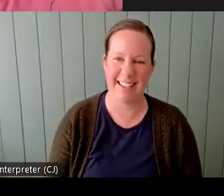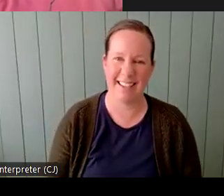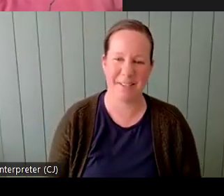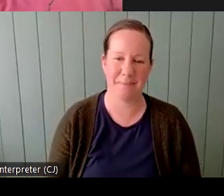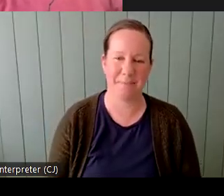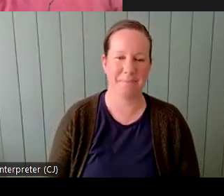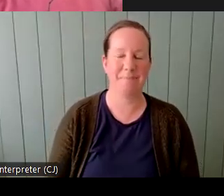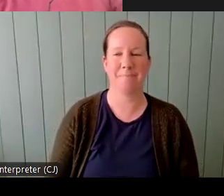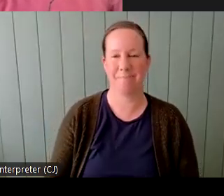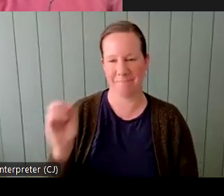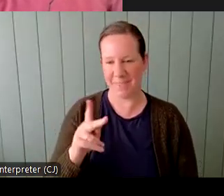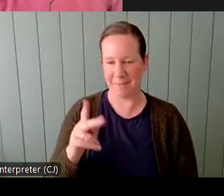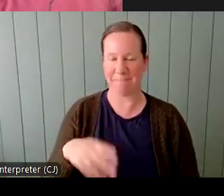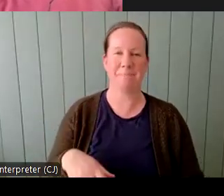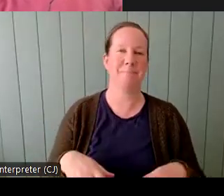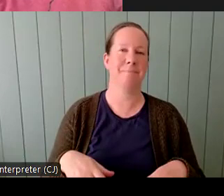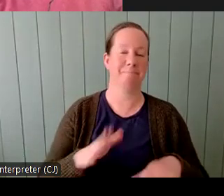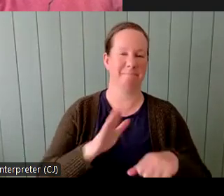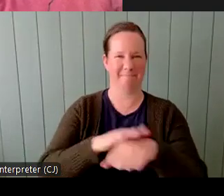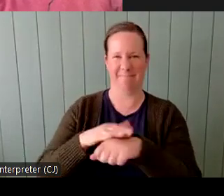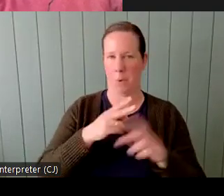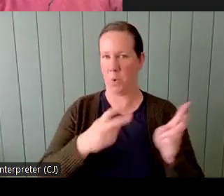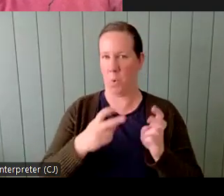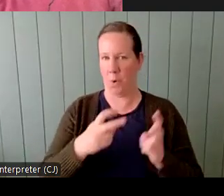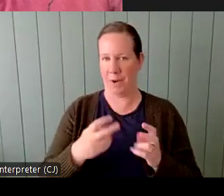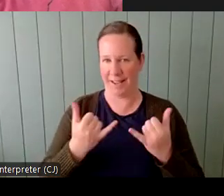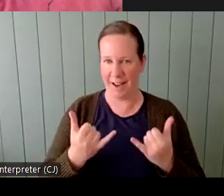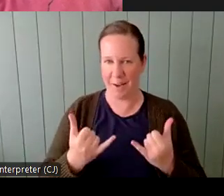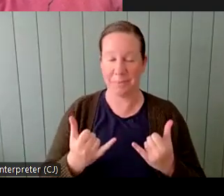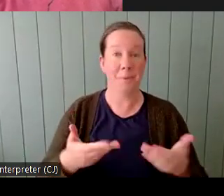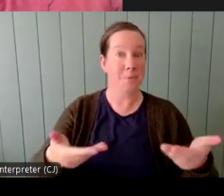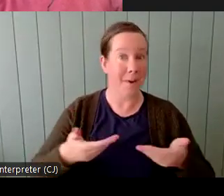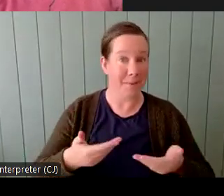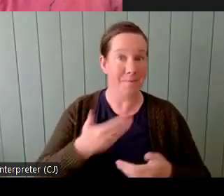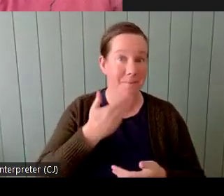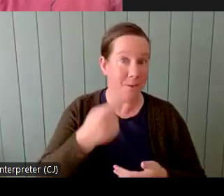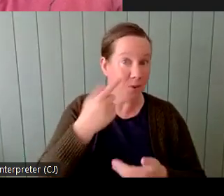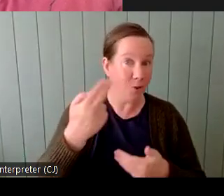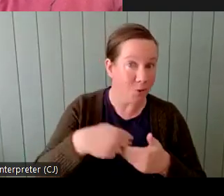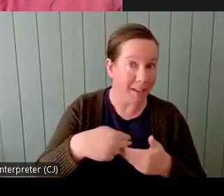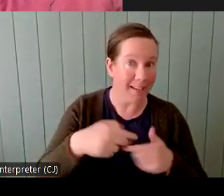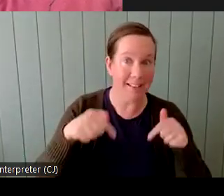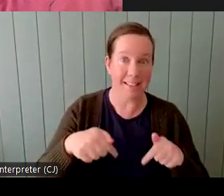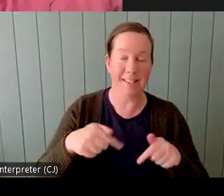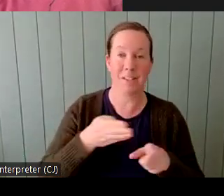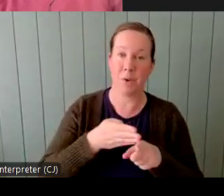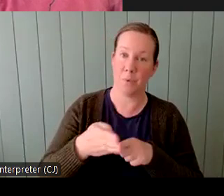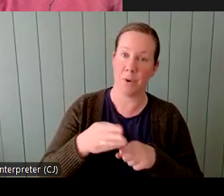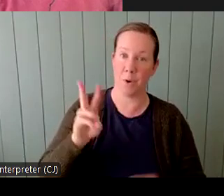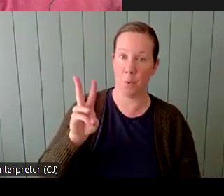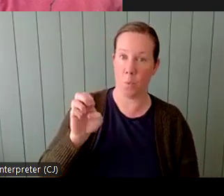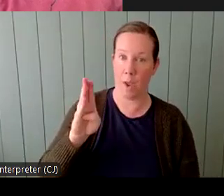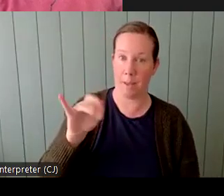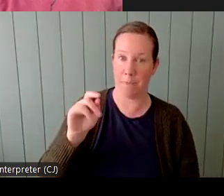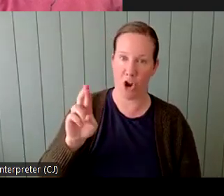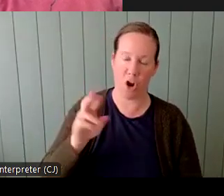Awesome. All right. So welcome and thank you for joining us and participating in the career webinar from the Lighthouse